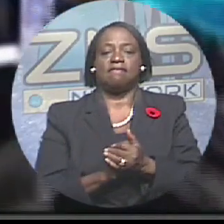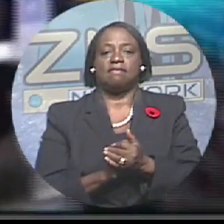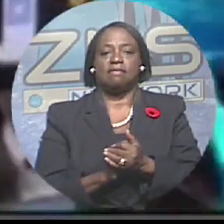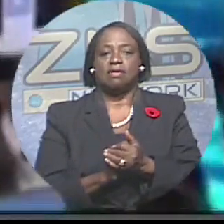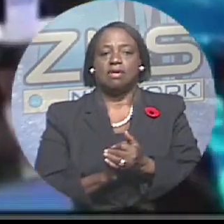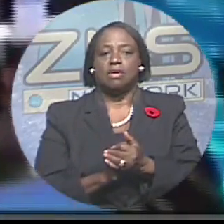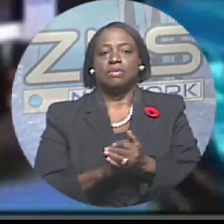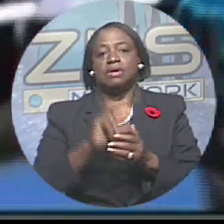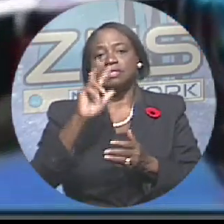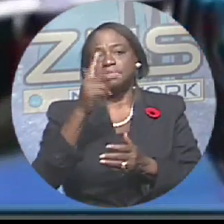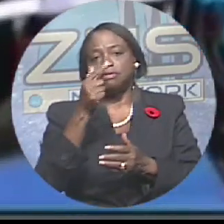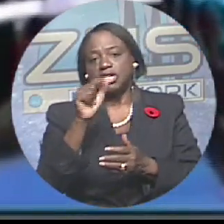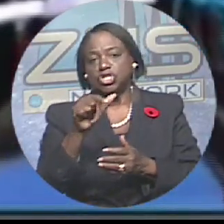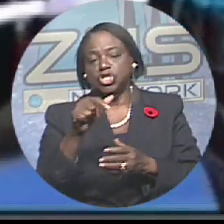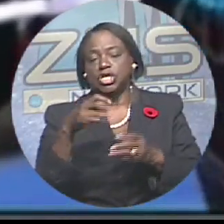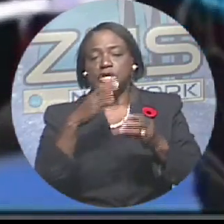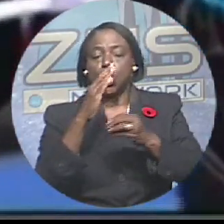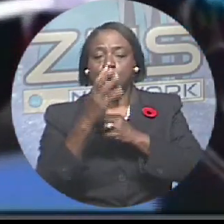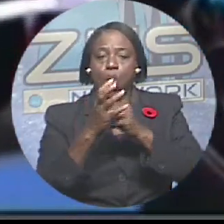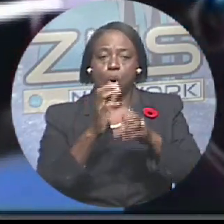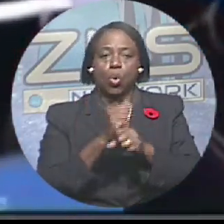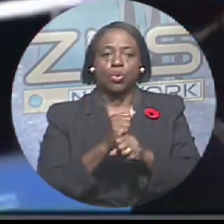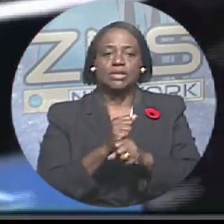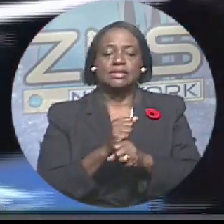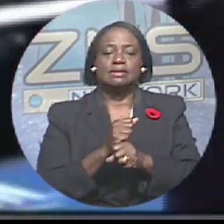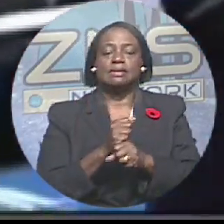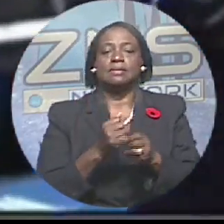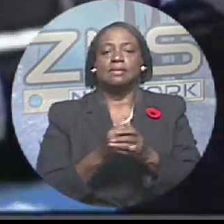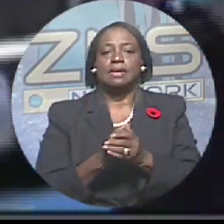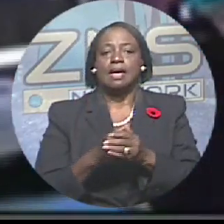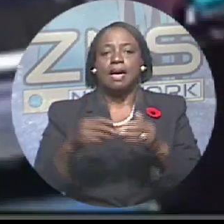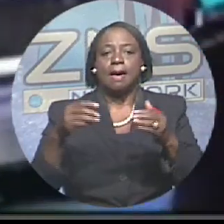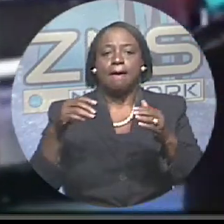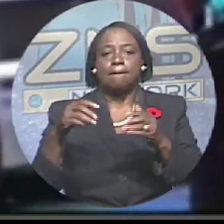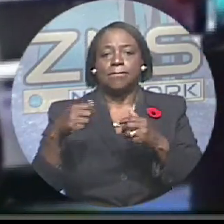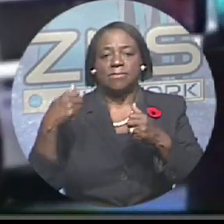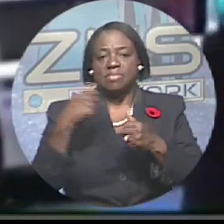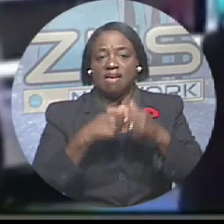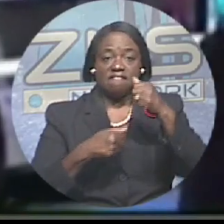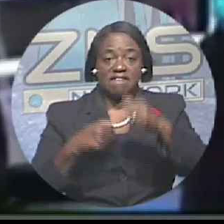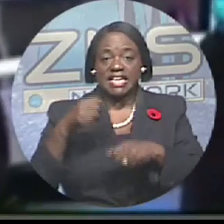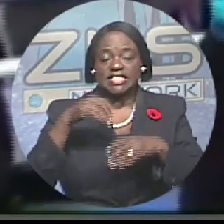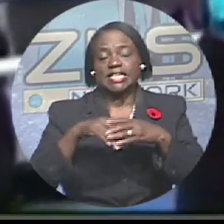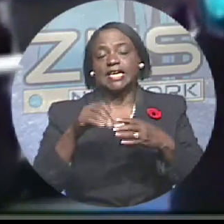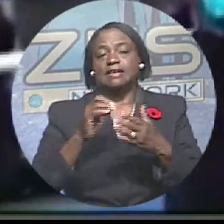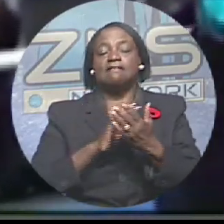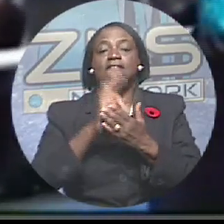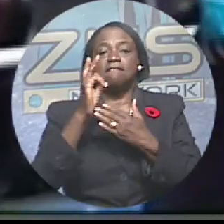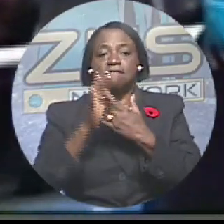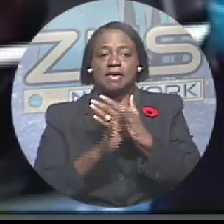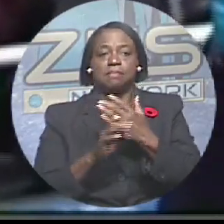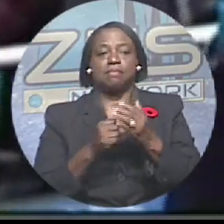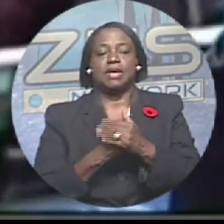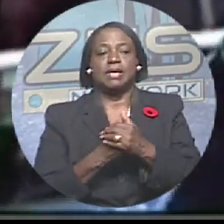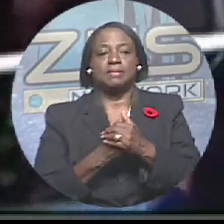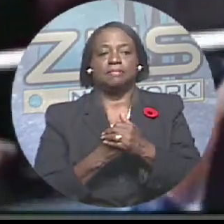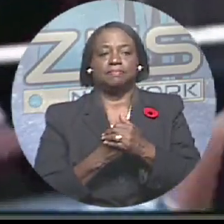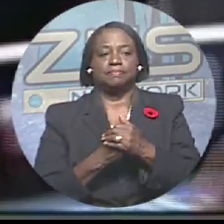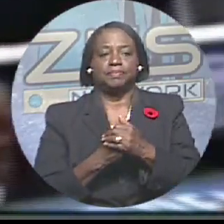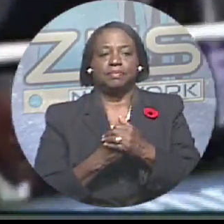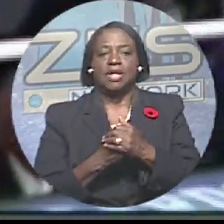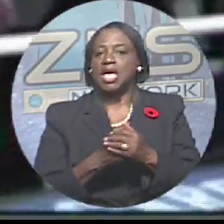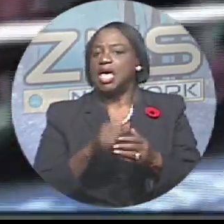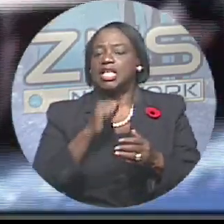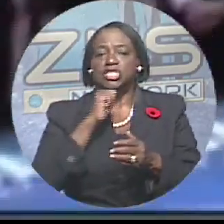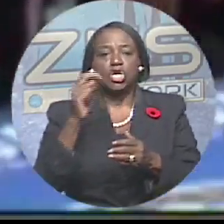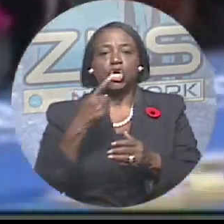for a big match very soon, hopefully in February. Triple G somewhat looking past Toriano, not wanting that fight just yet. It's not just him